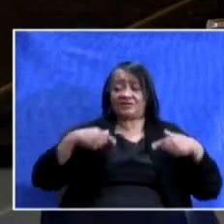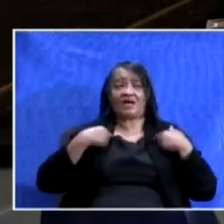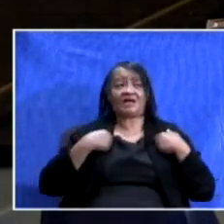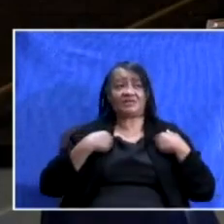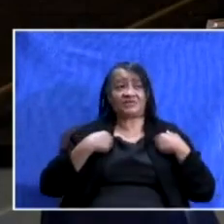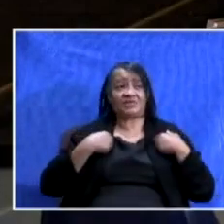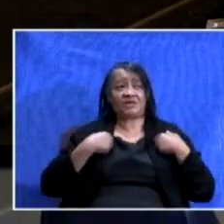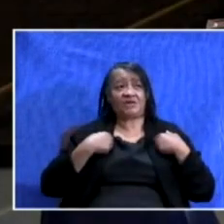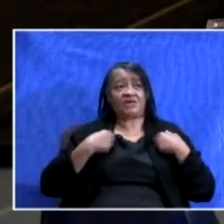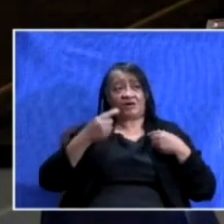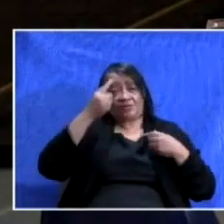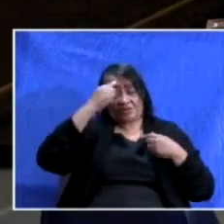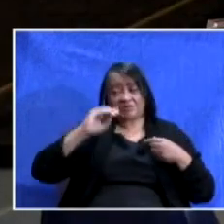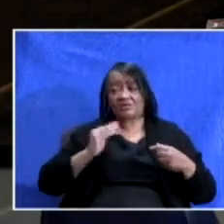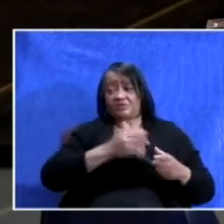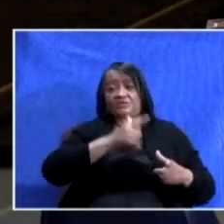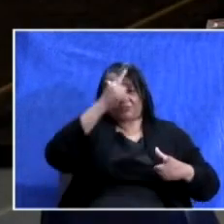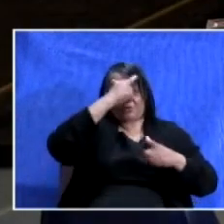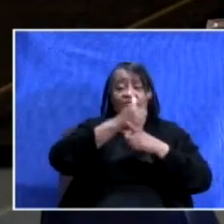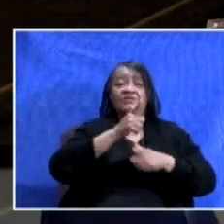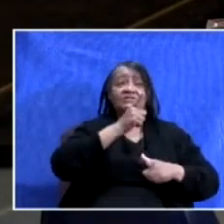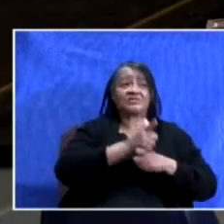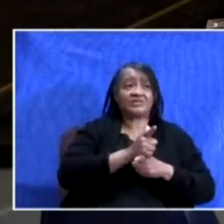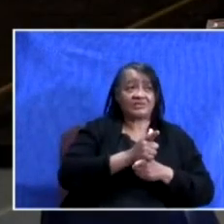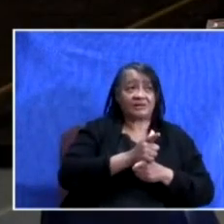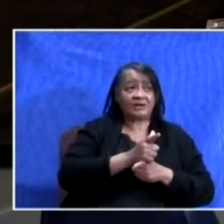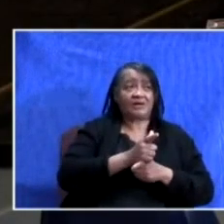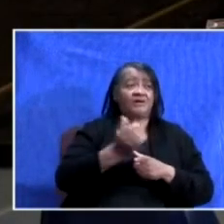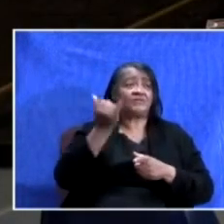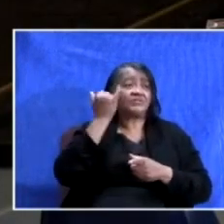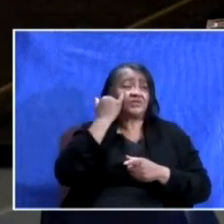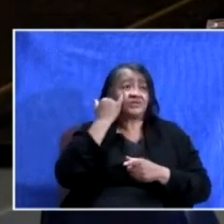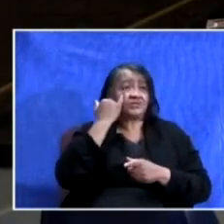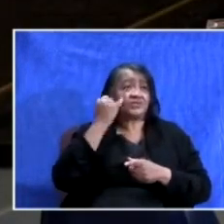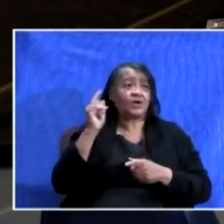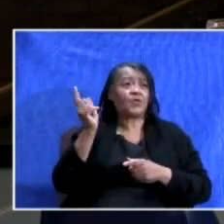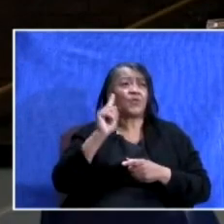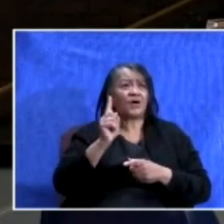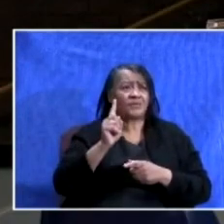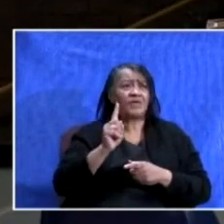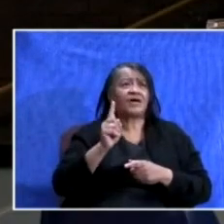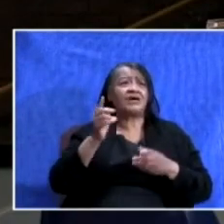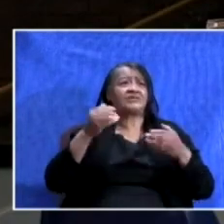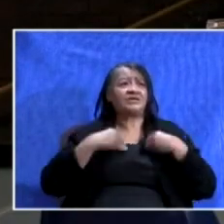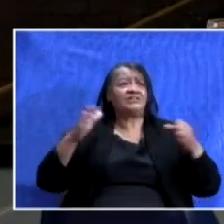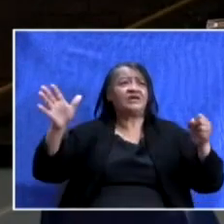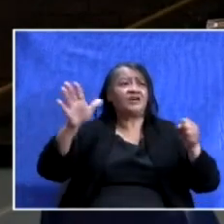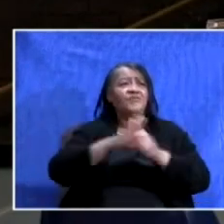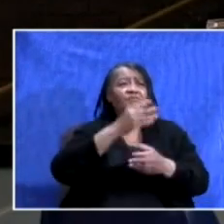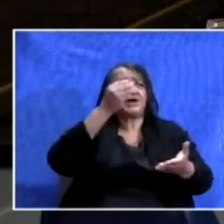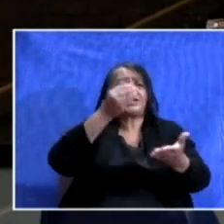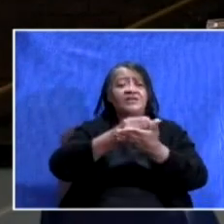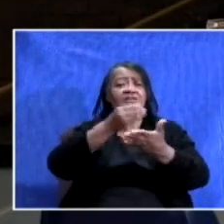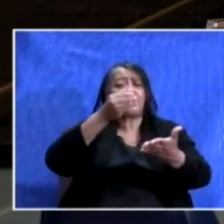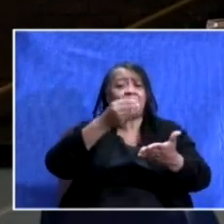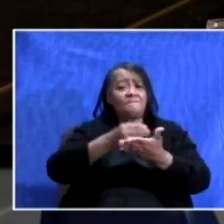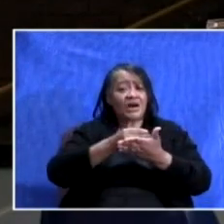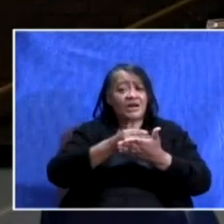lives for our brothers and sisters. If someone has enough